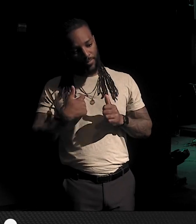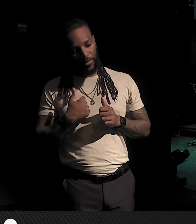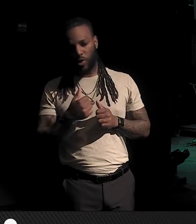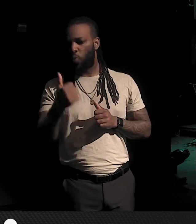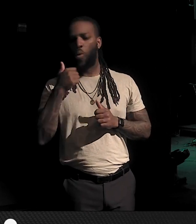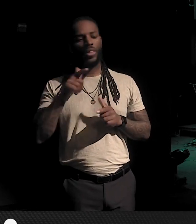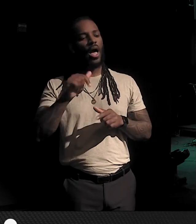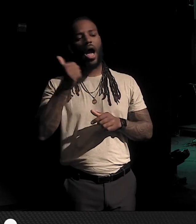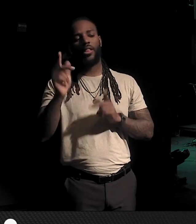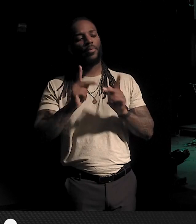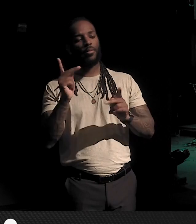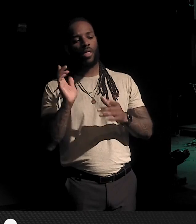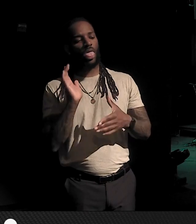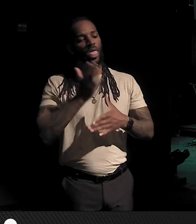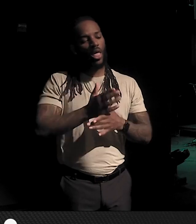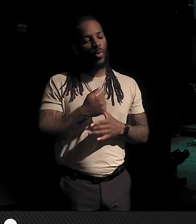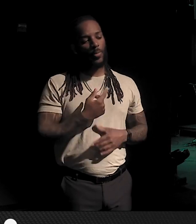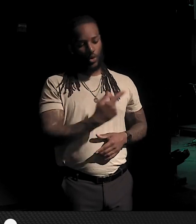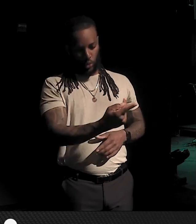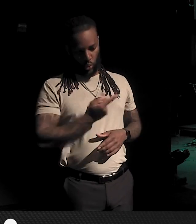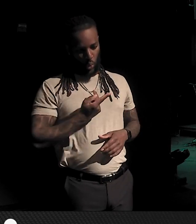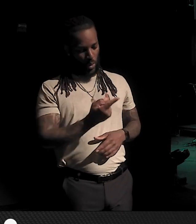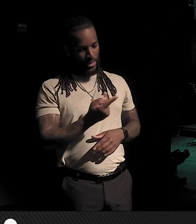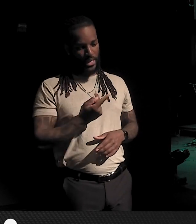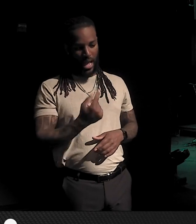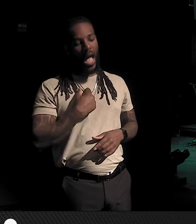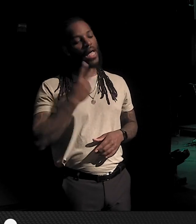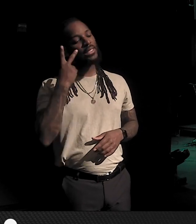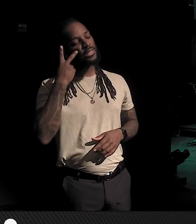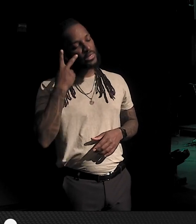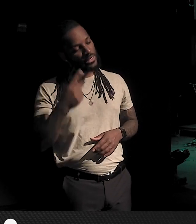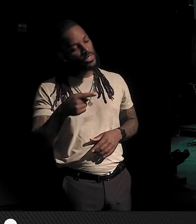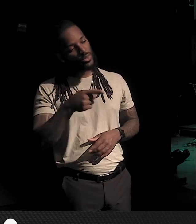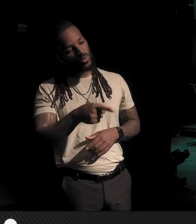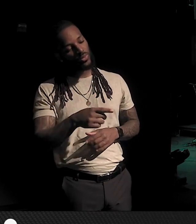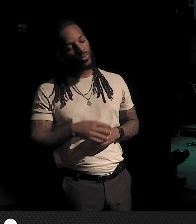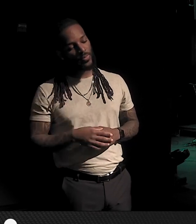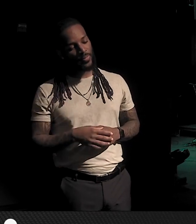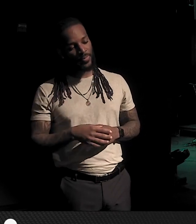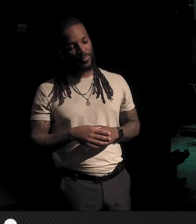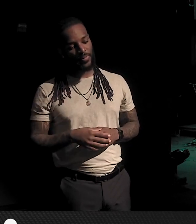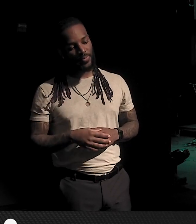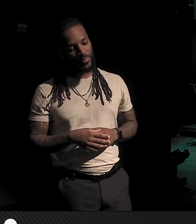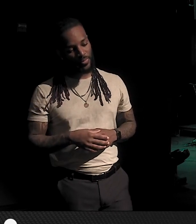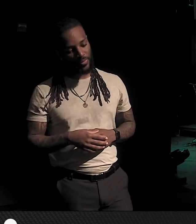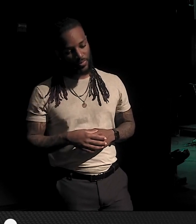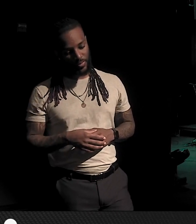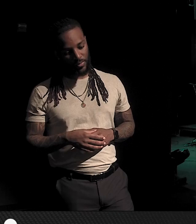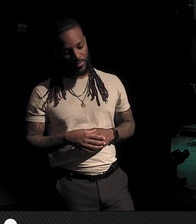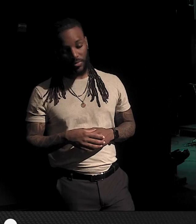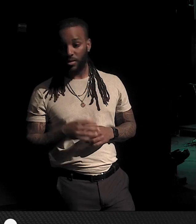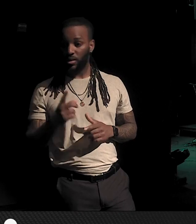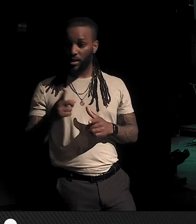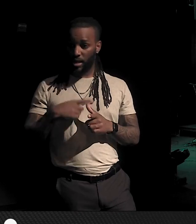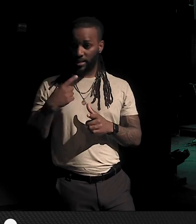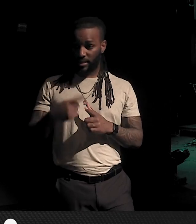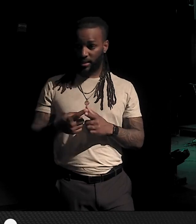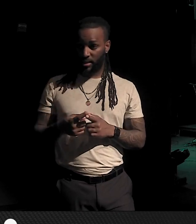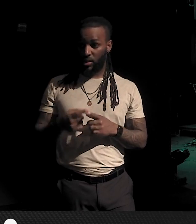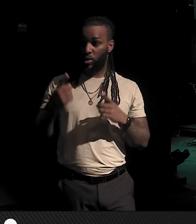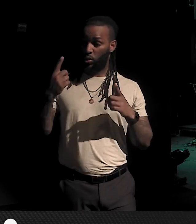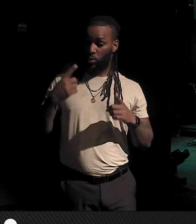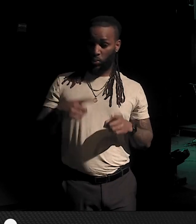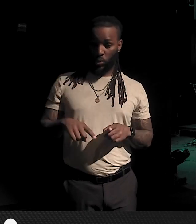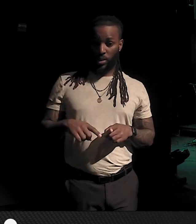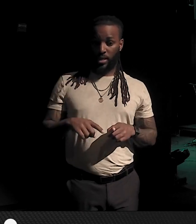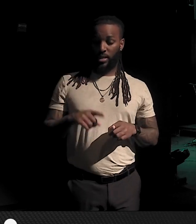let anyone get between us. It's going to be you and I. I see you, and you are mine. And then when he left